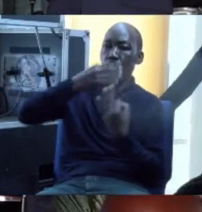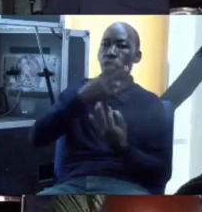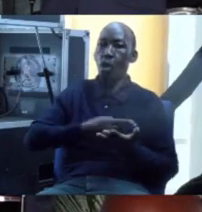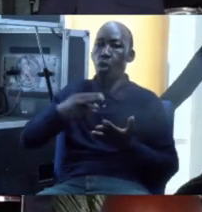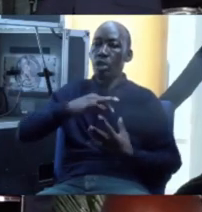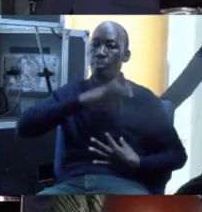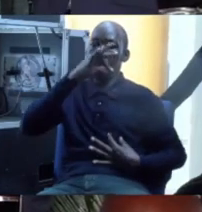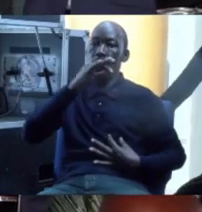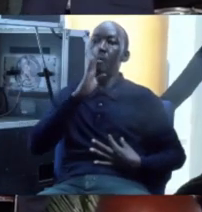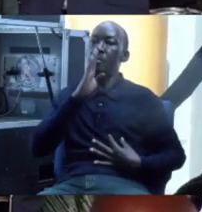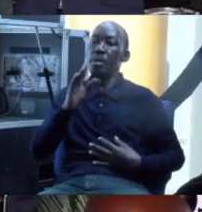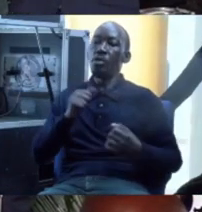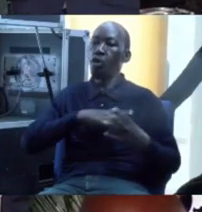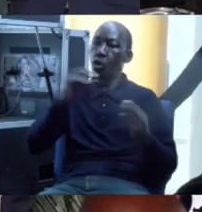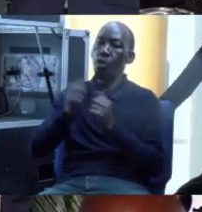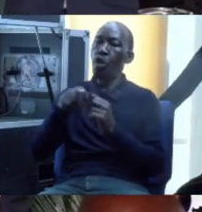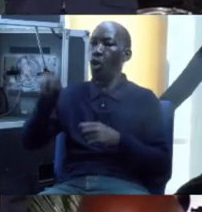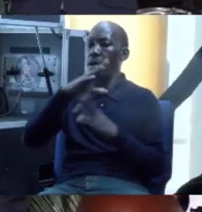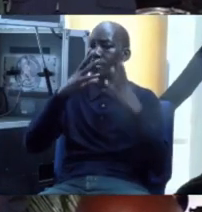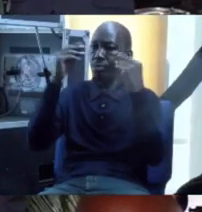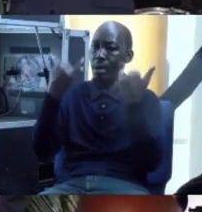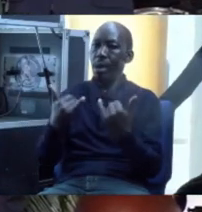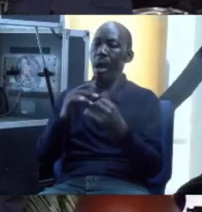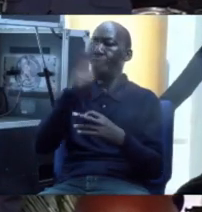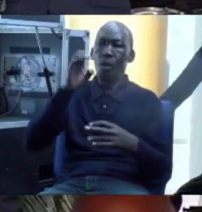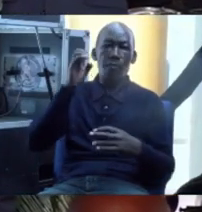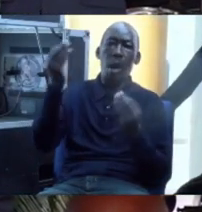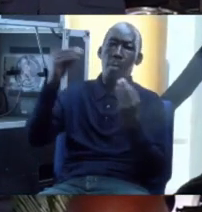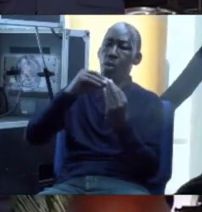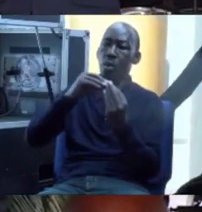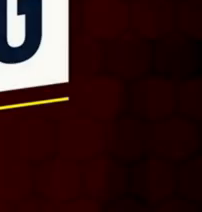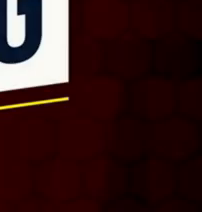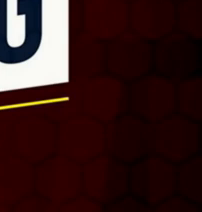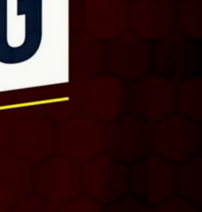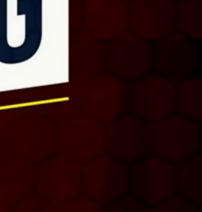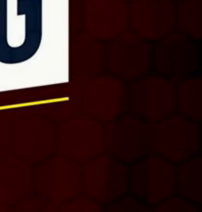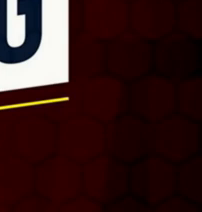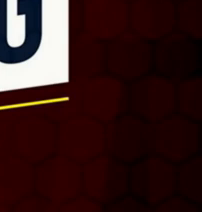Holy Spirit go with all of you now and forevermore. Amen.